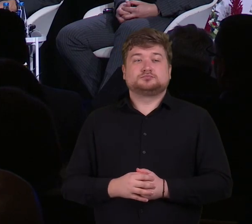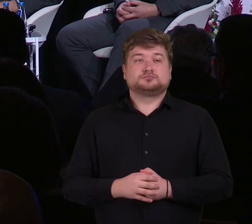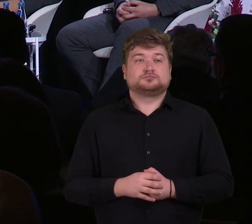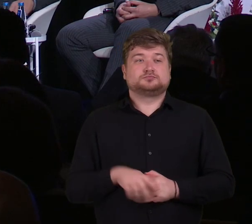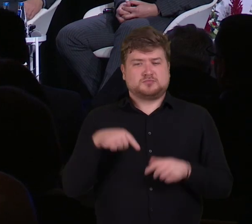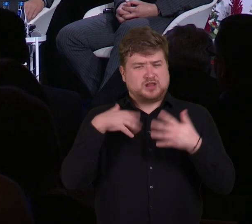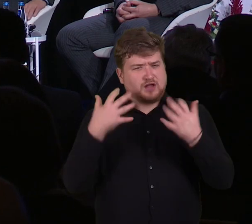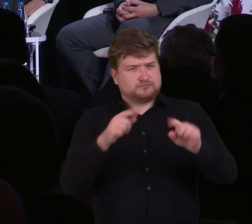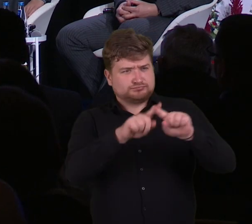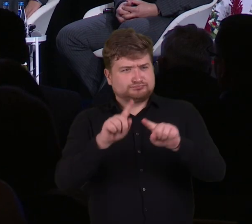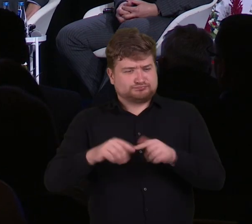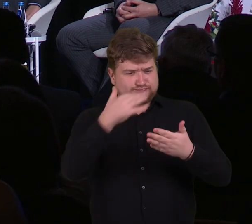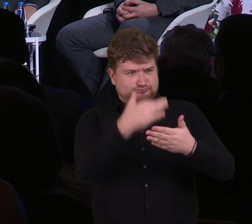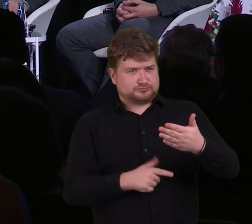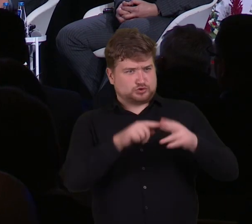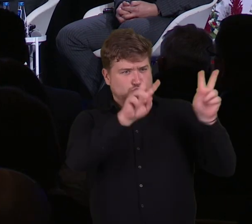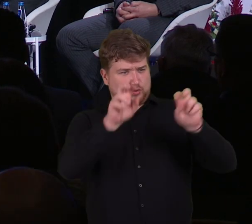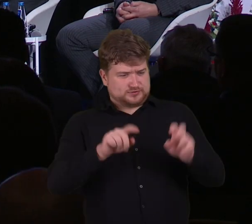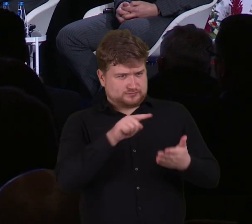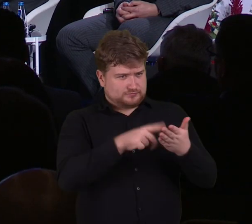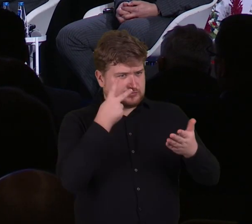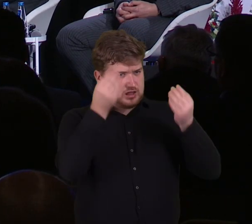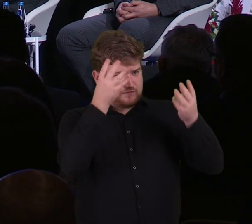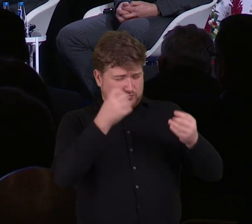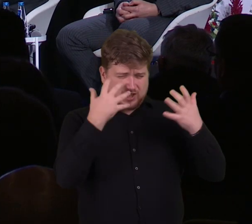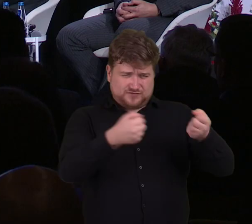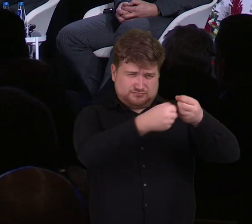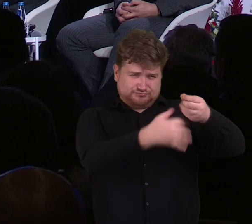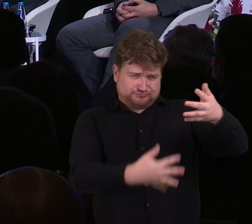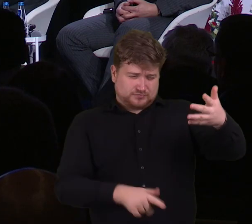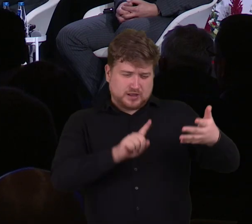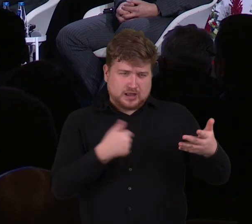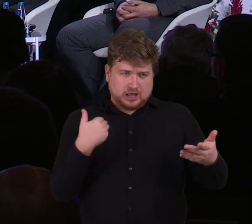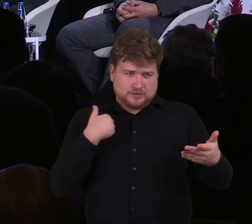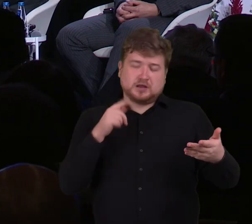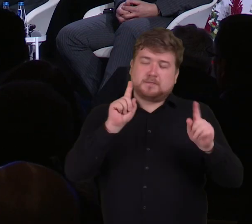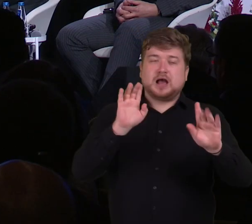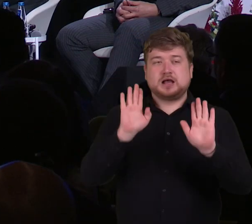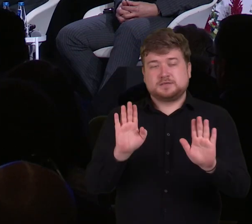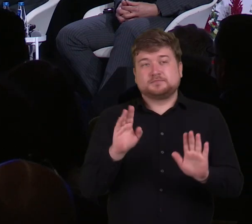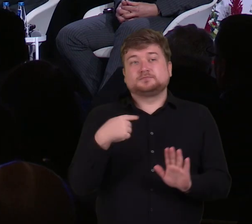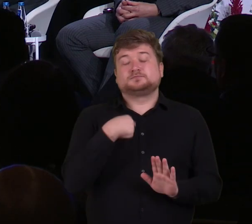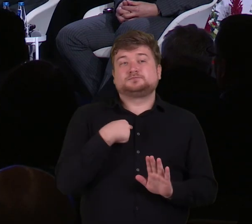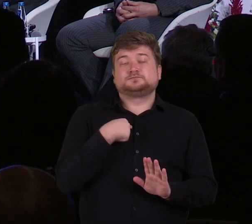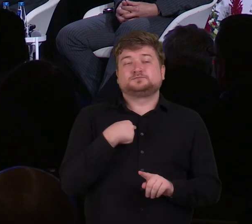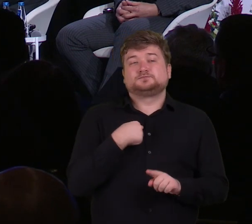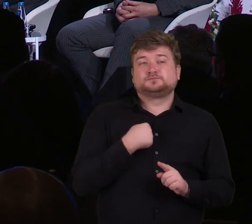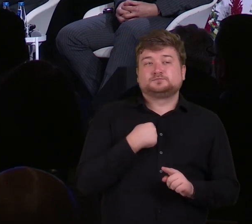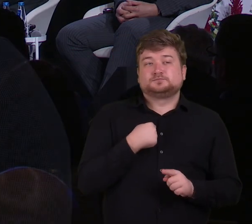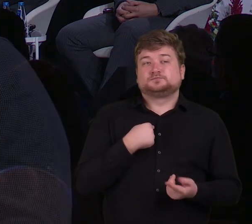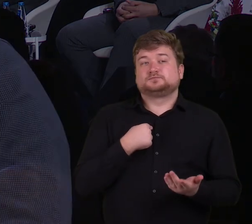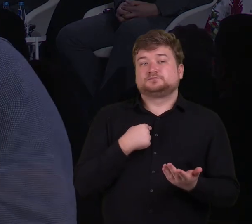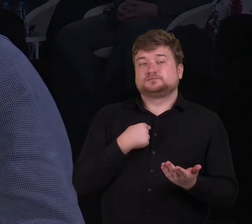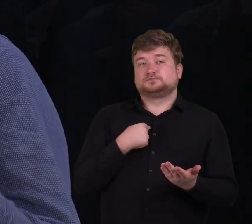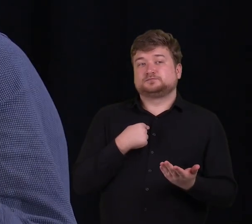So okay. And what are local action groups actually doing on the field in the local level? Our job is